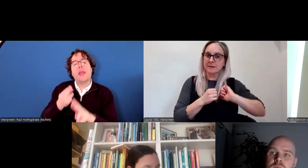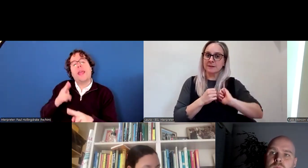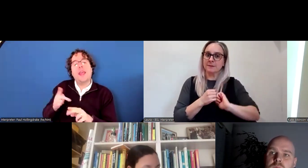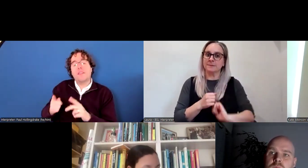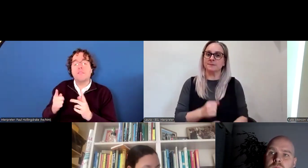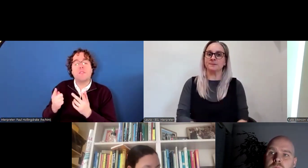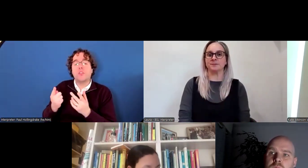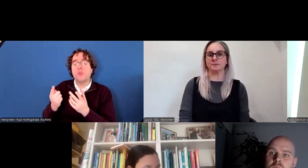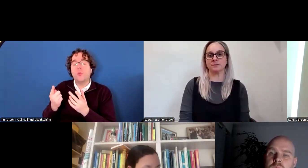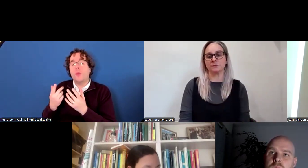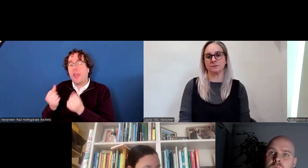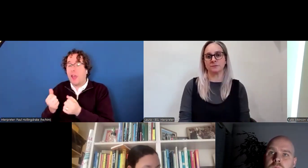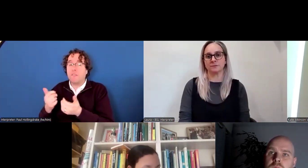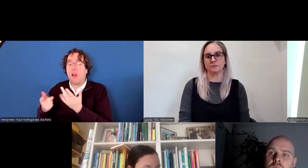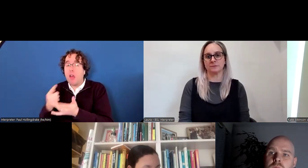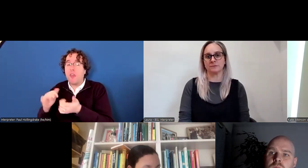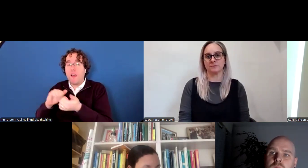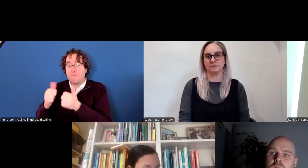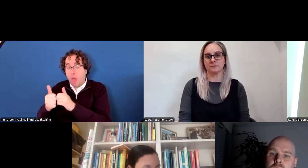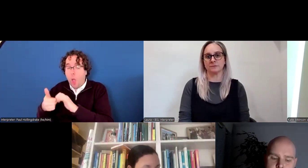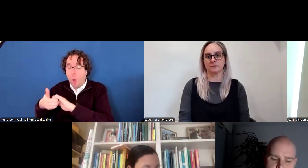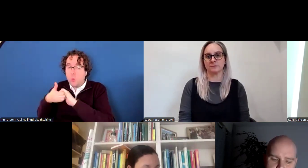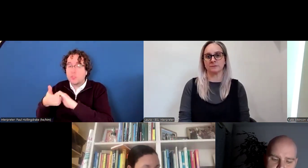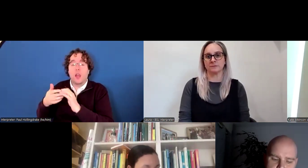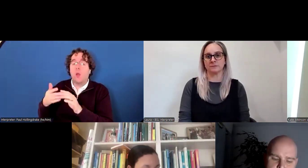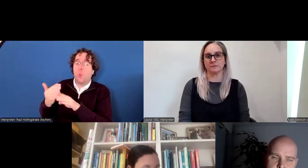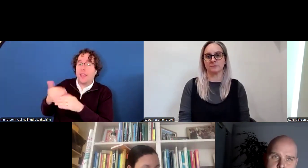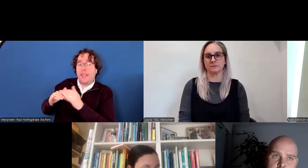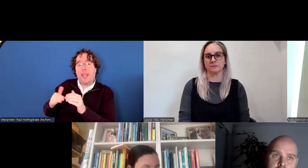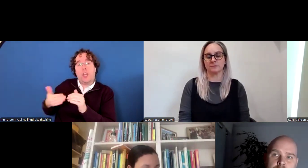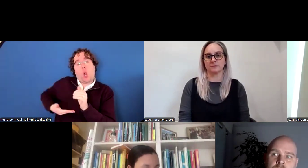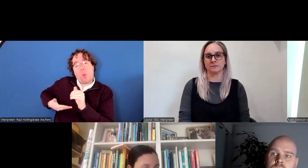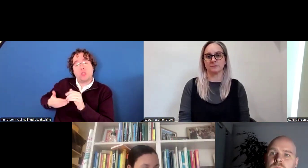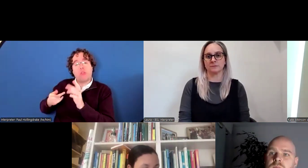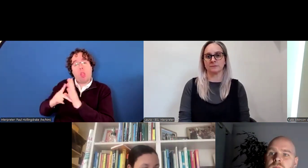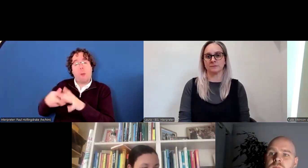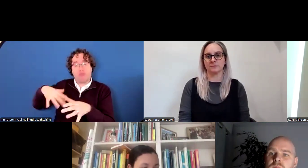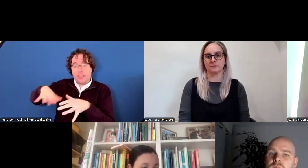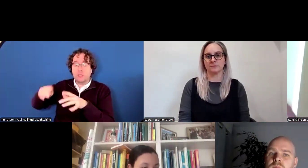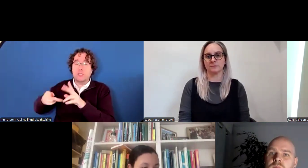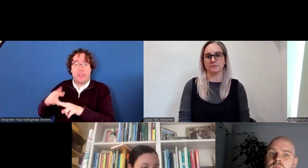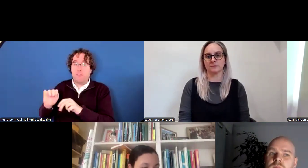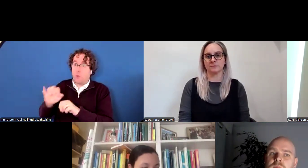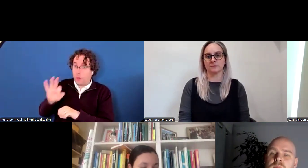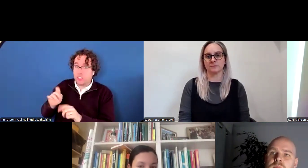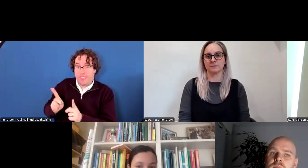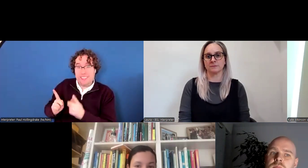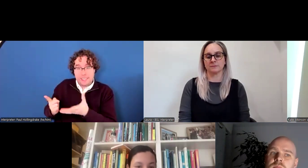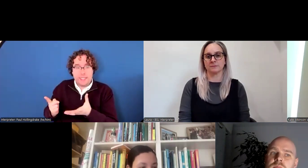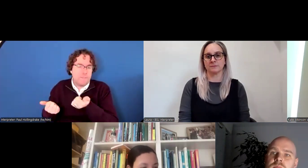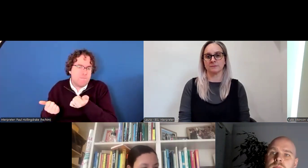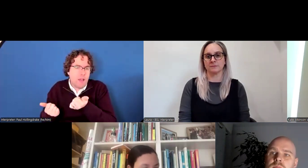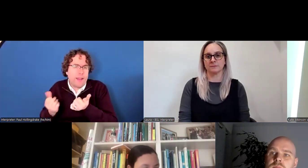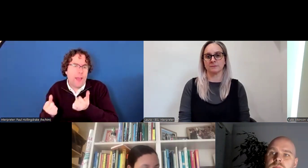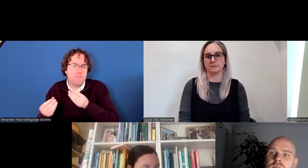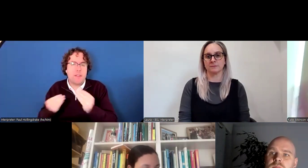fellows who are working within commercial operations. So if that's the thrust of your question, there is flex, because the